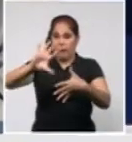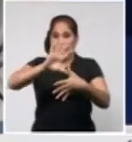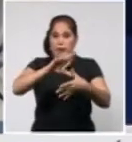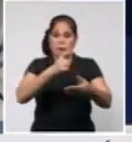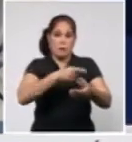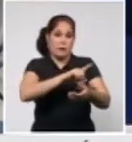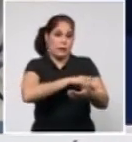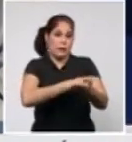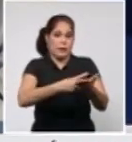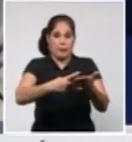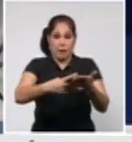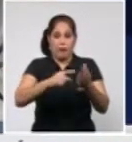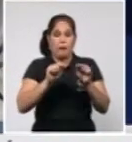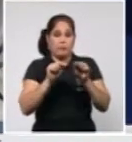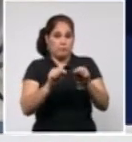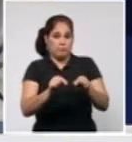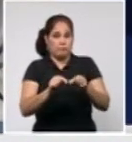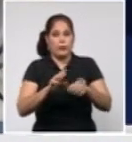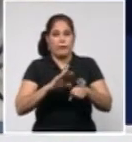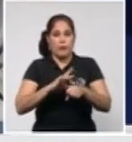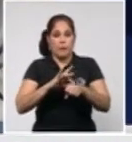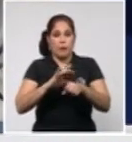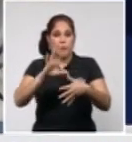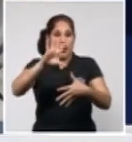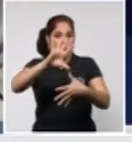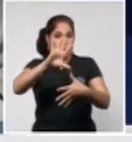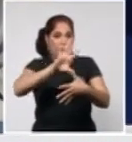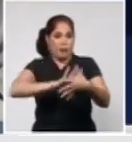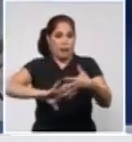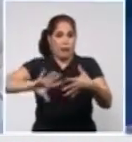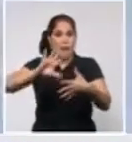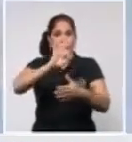The region of the Americas, which accounts for